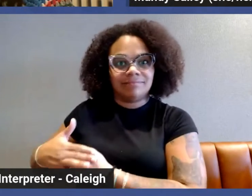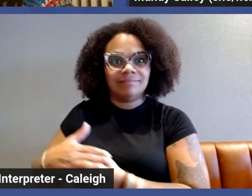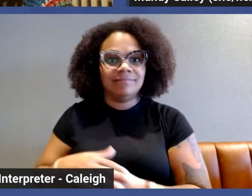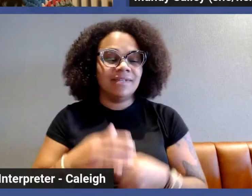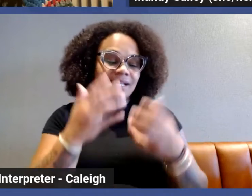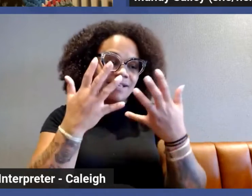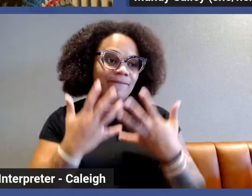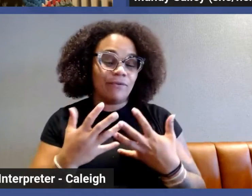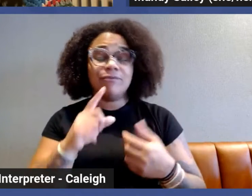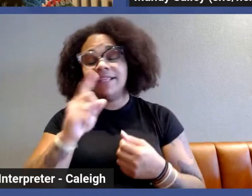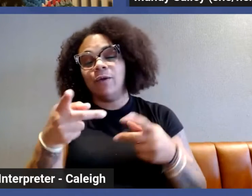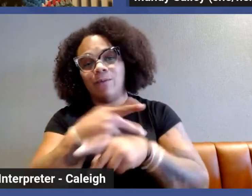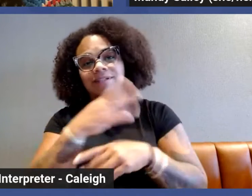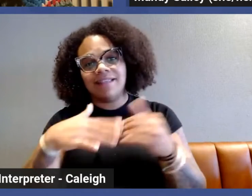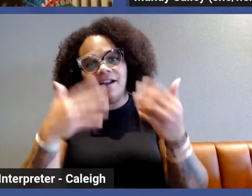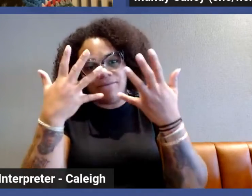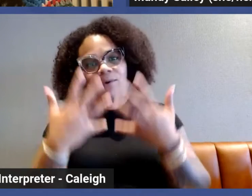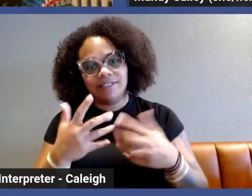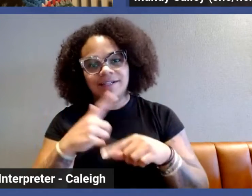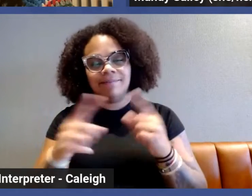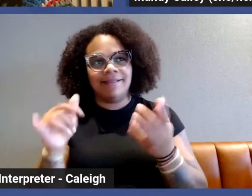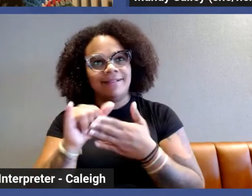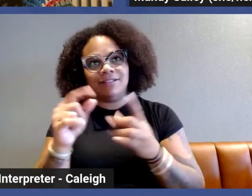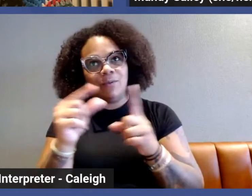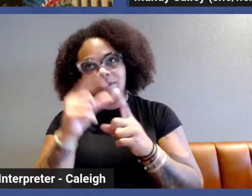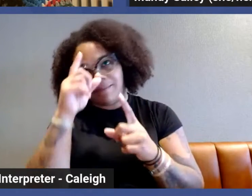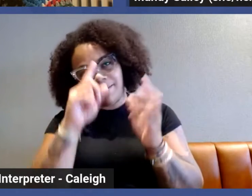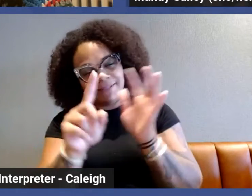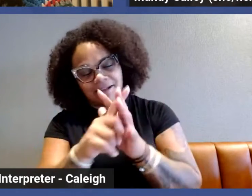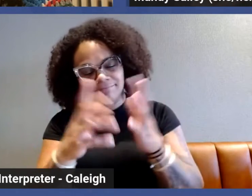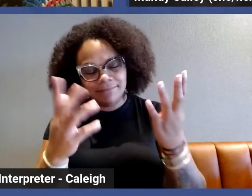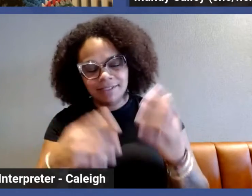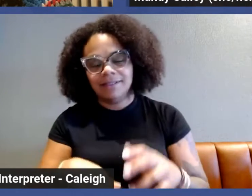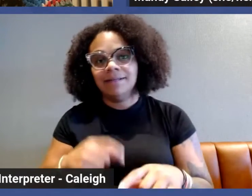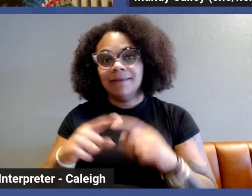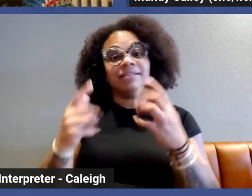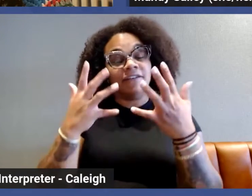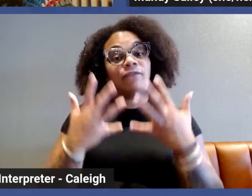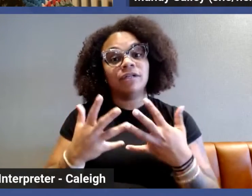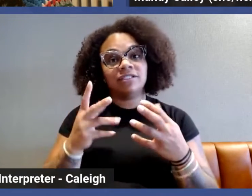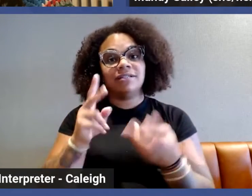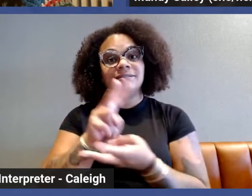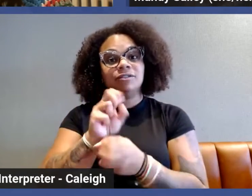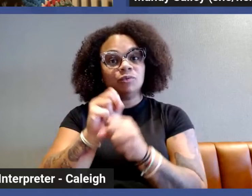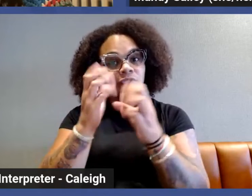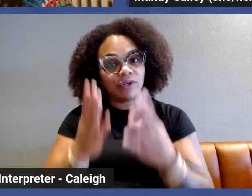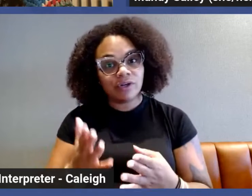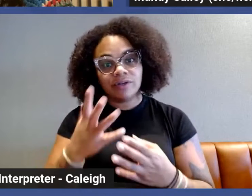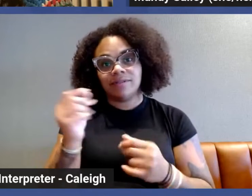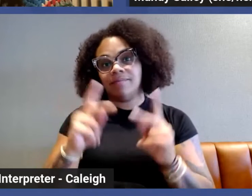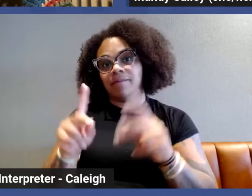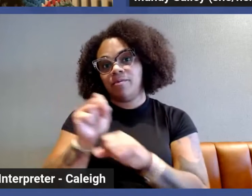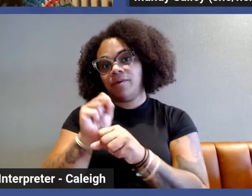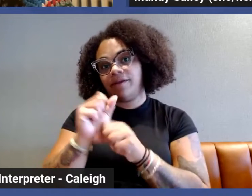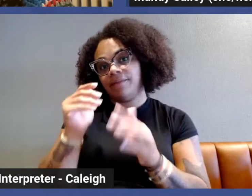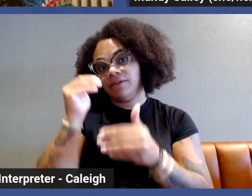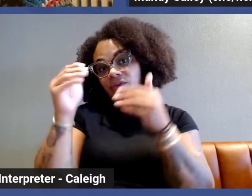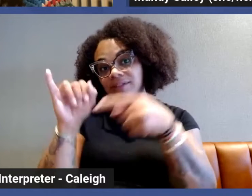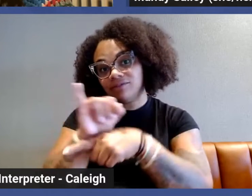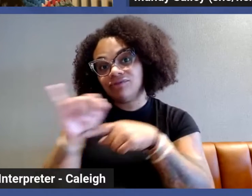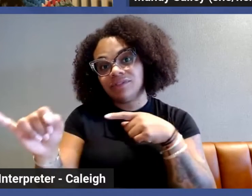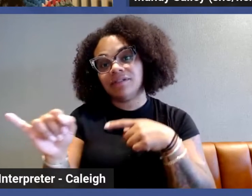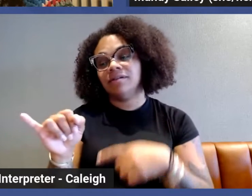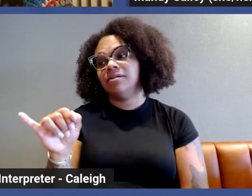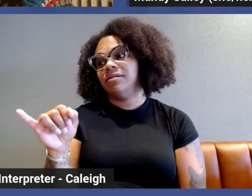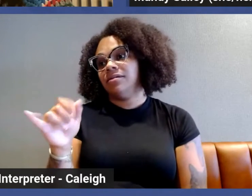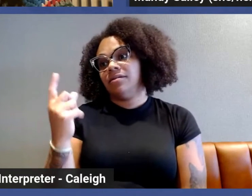coming to my brain right now. That sex workers and folks in the adult industry, folks working in porn, always are